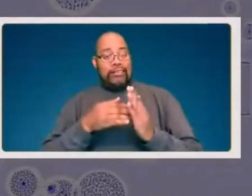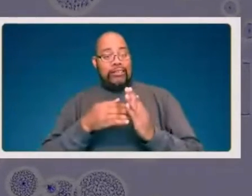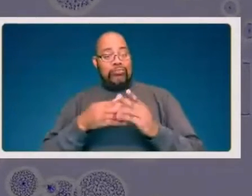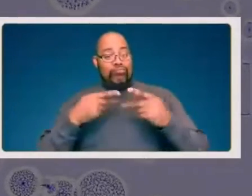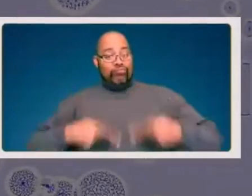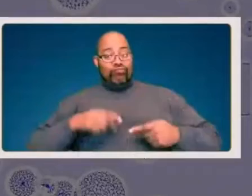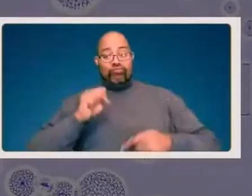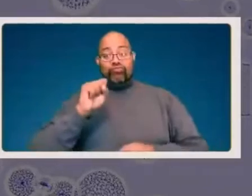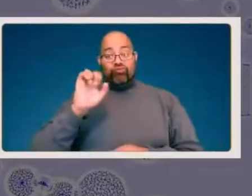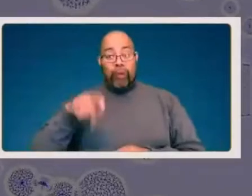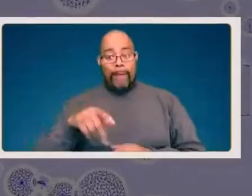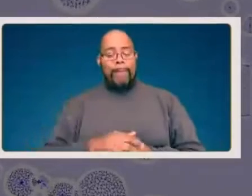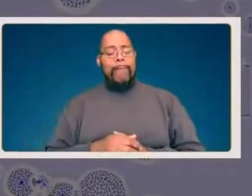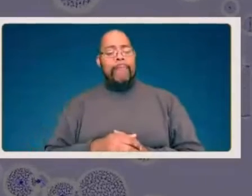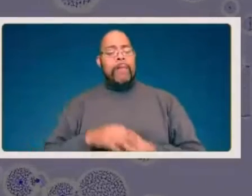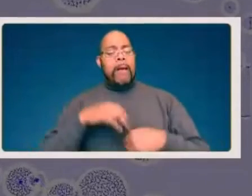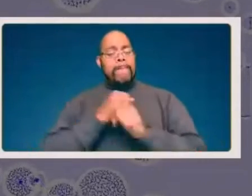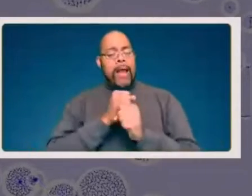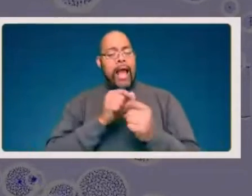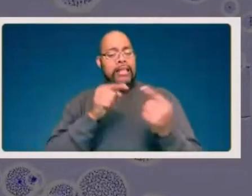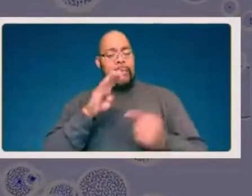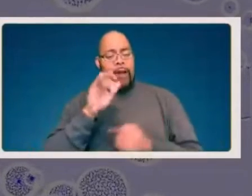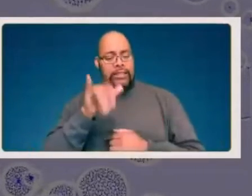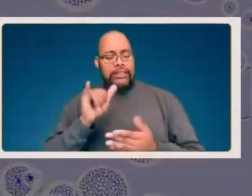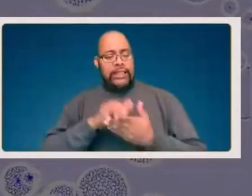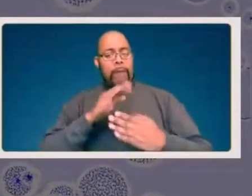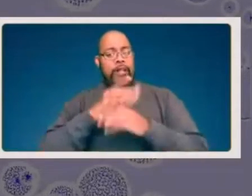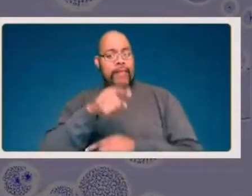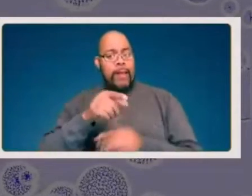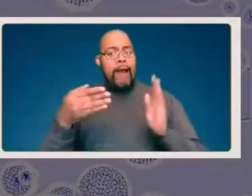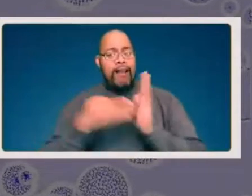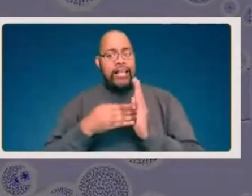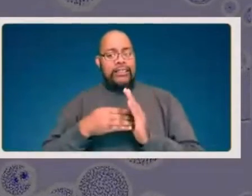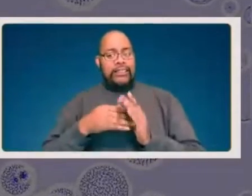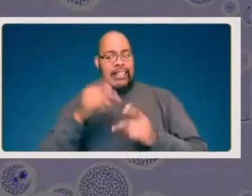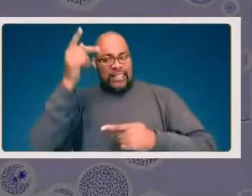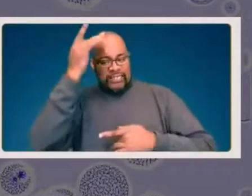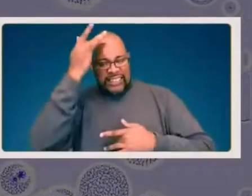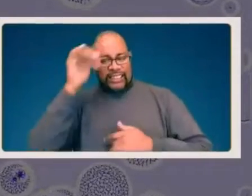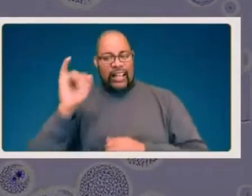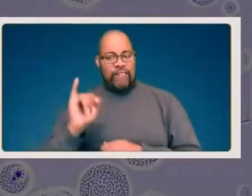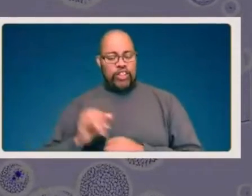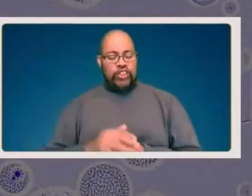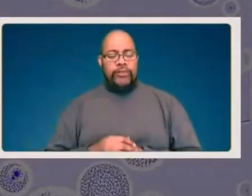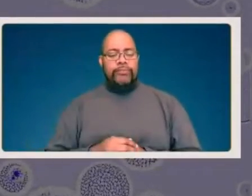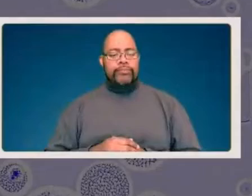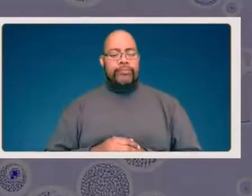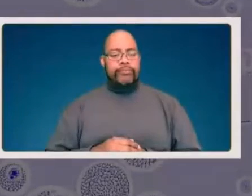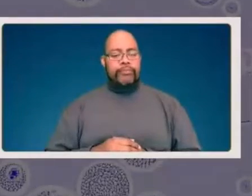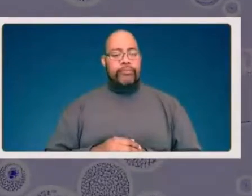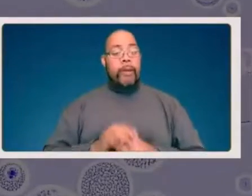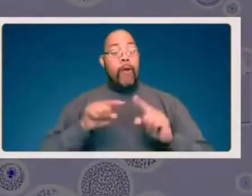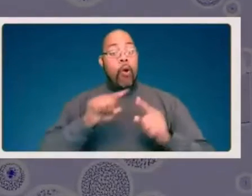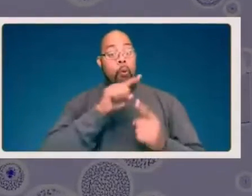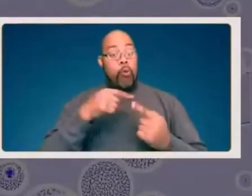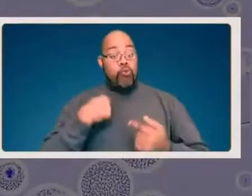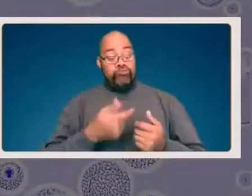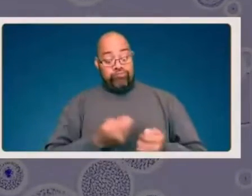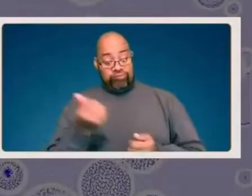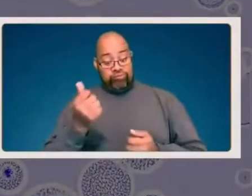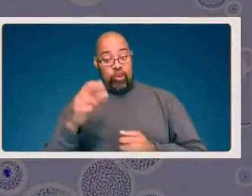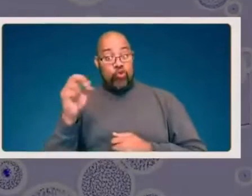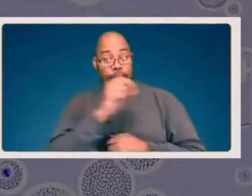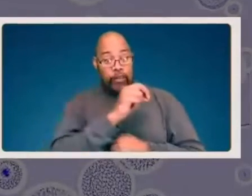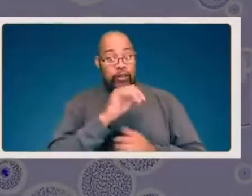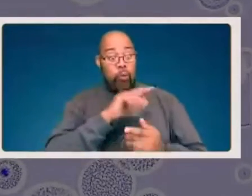a vaccine against Streptococcus pneumoniae, they make antibodies that protect them against infections.